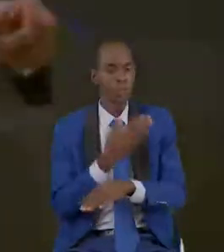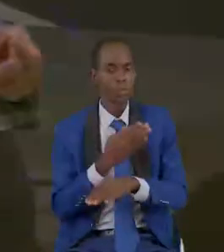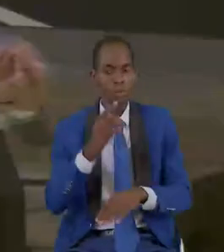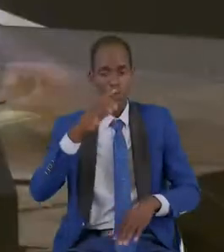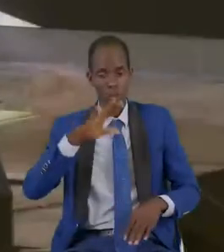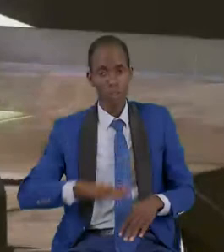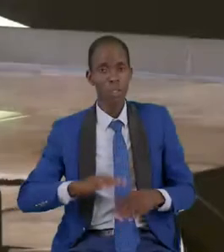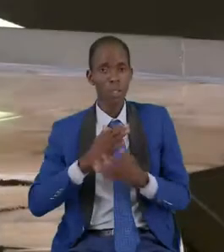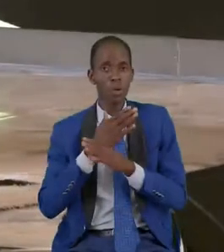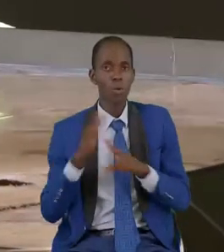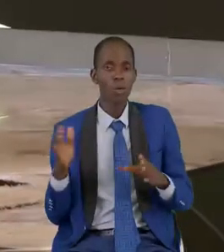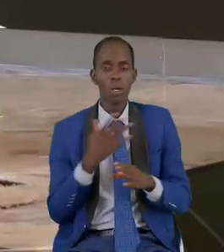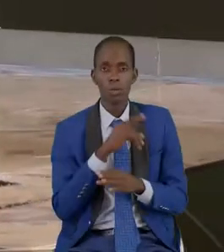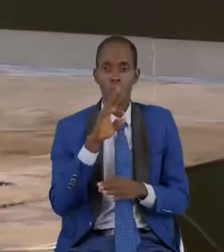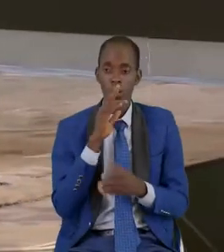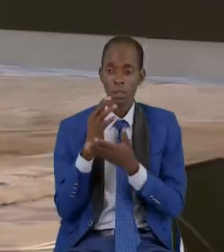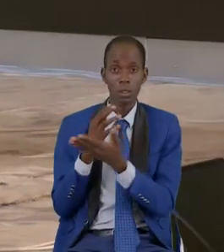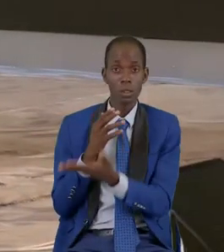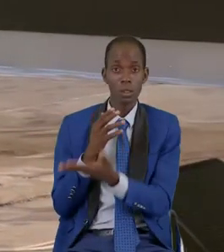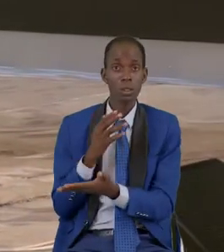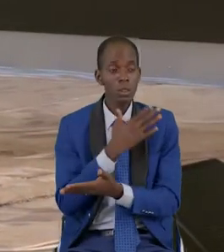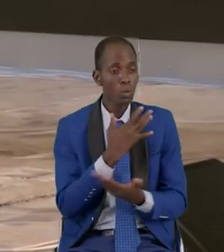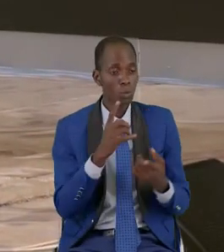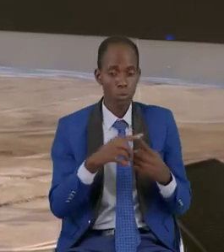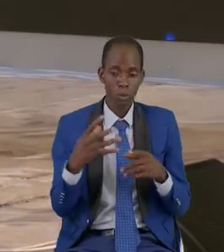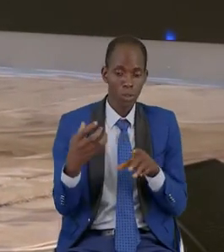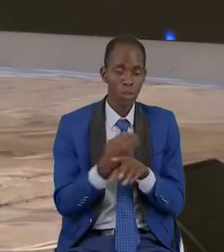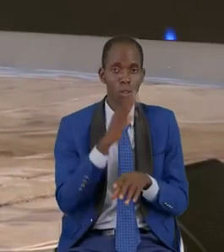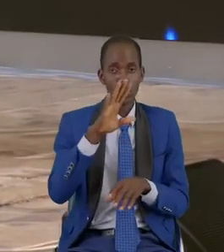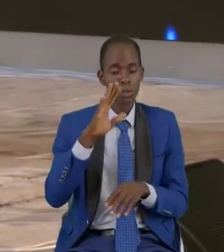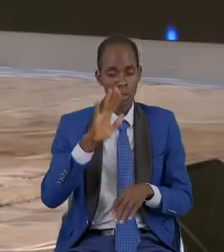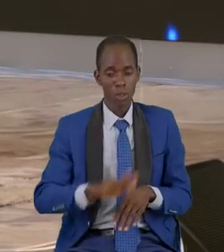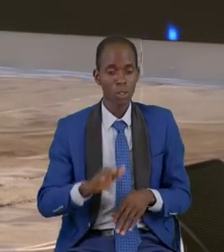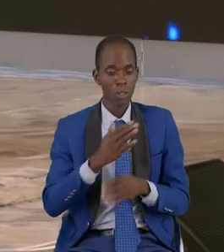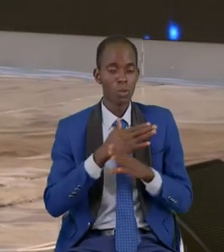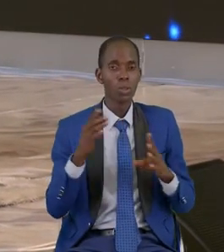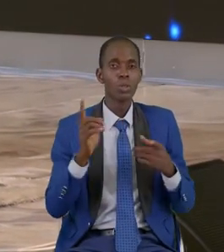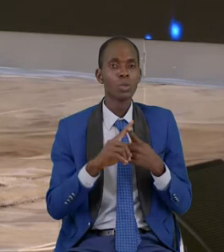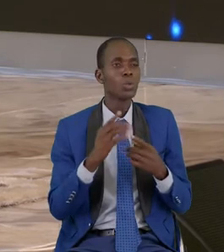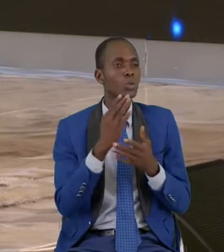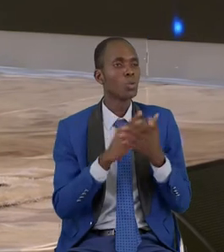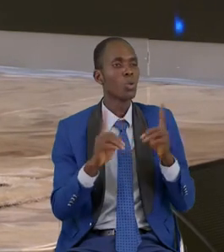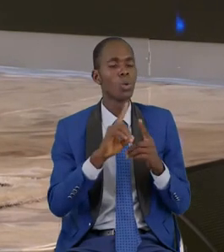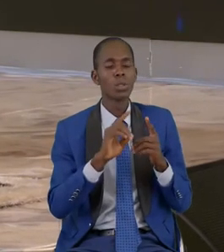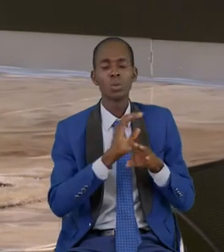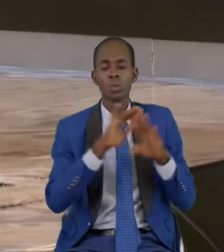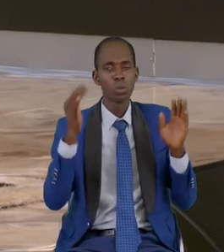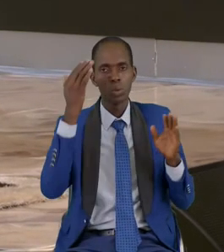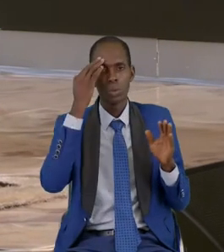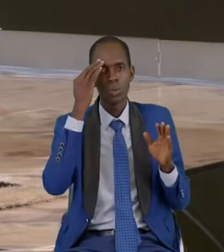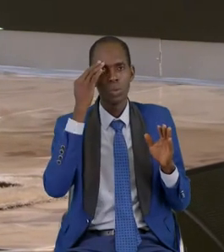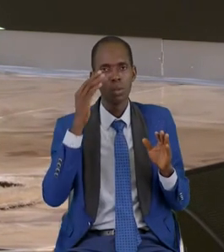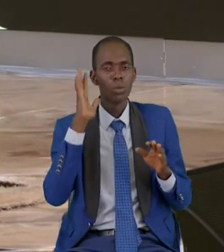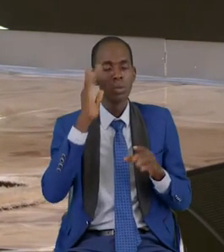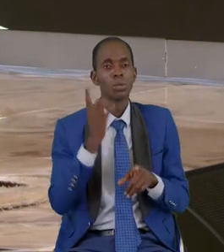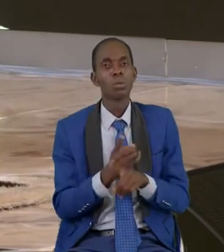and you are there, and they want to take your child away to the land of nowhere, are you going to just be